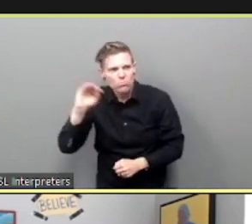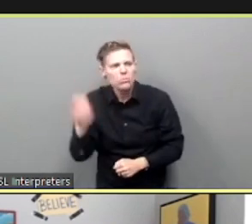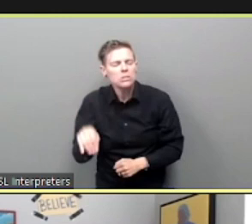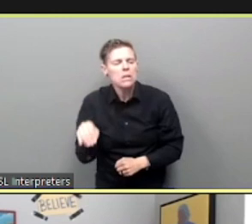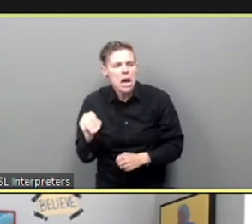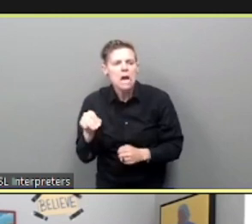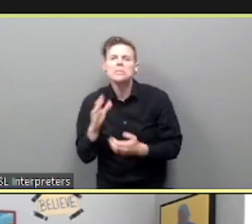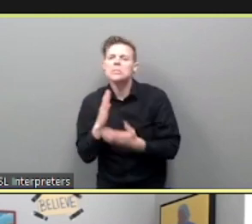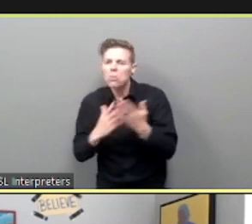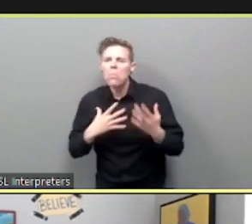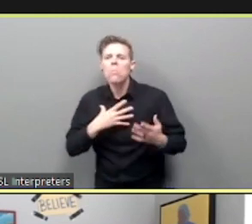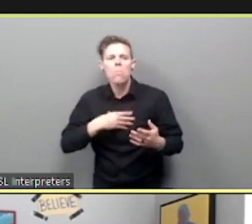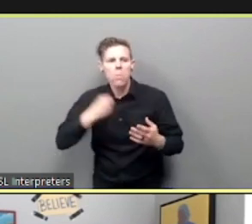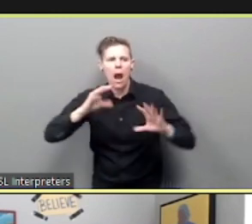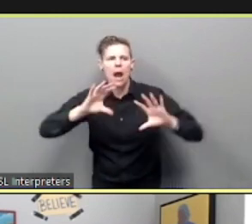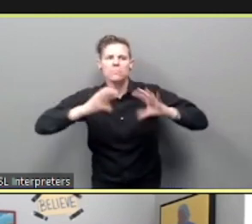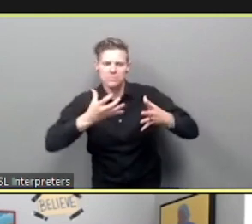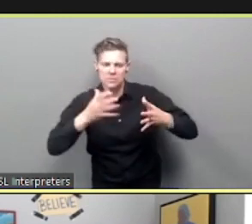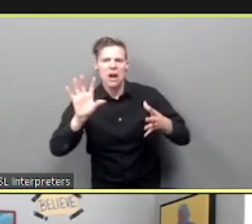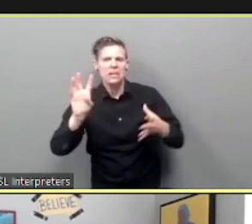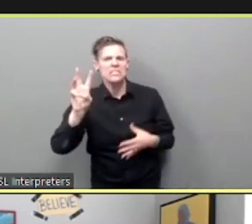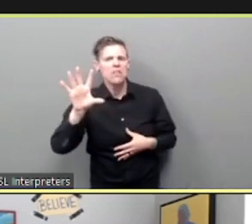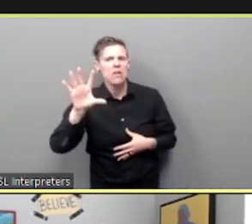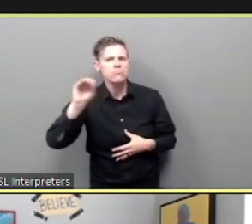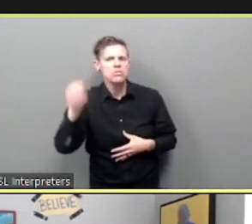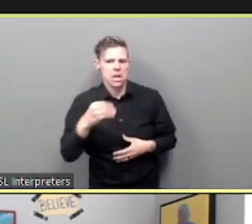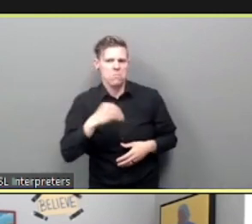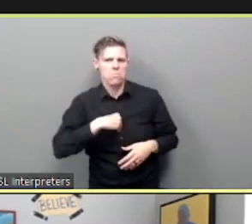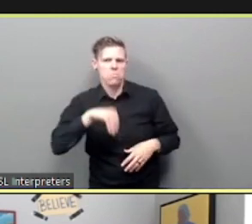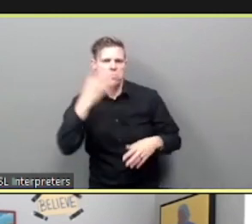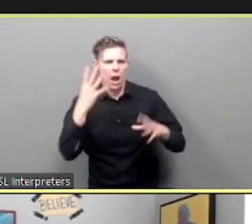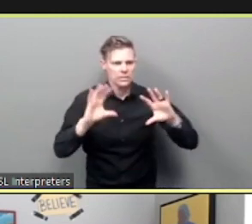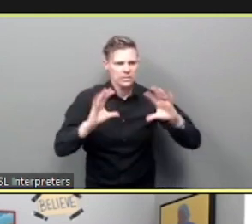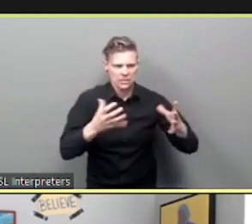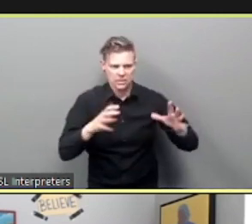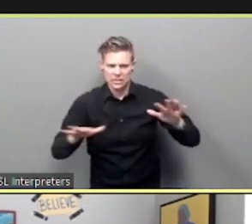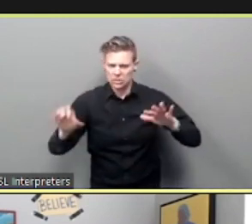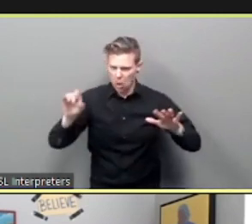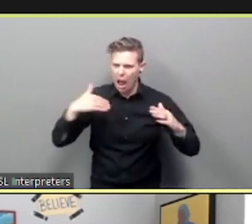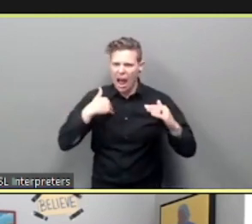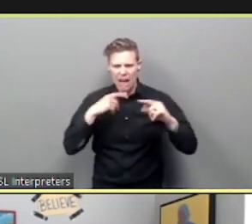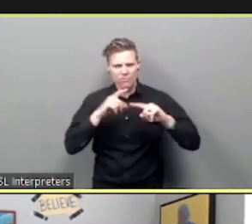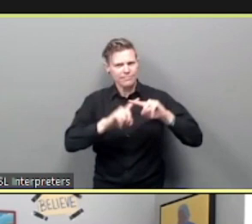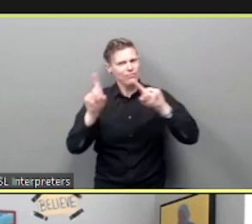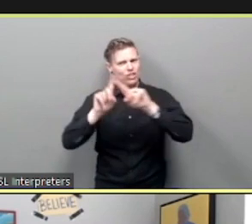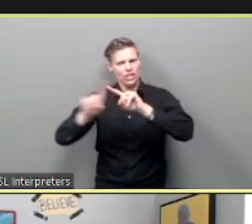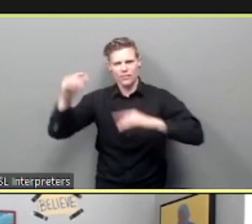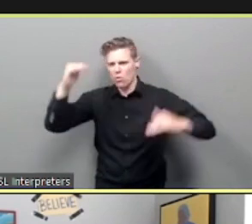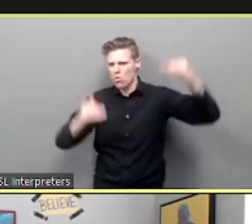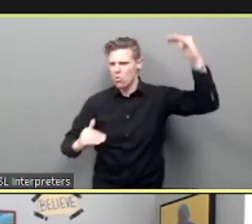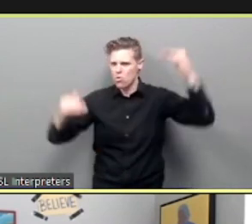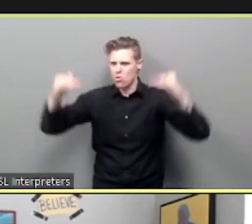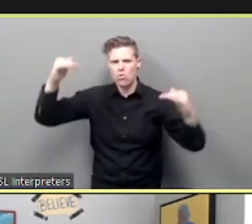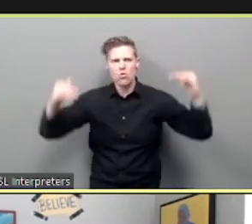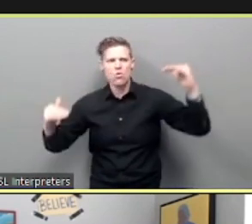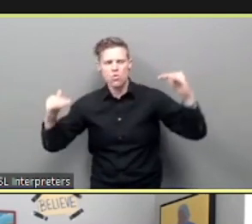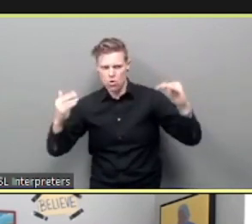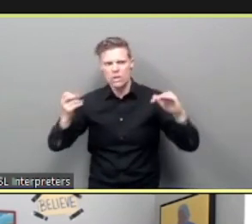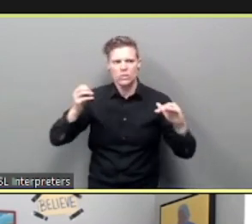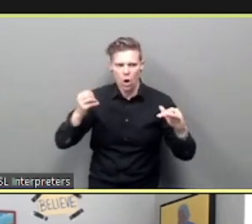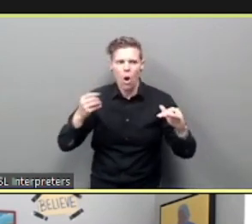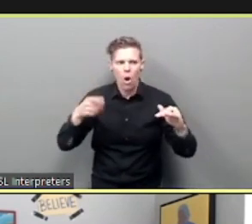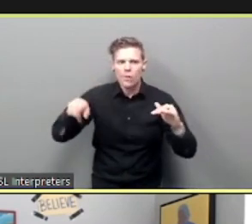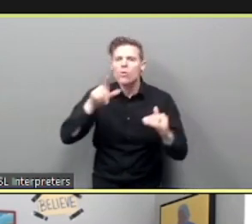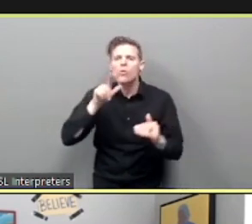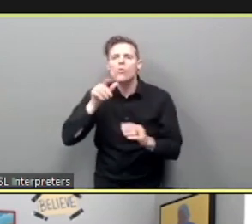at 65.1%. So just trying to keep an eye out on, making sure that people who are vulnerable, we're